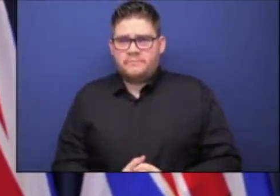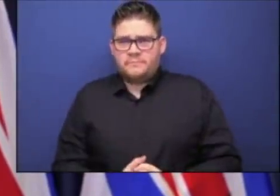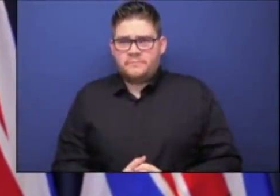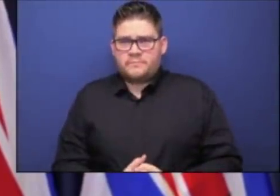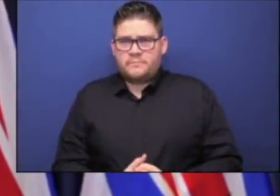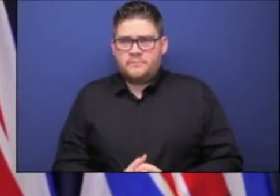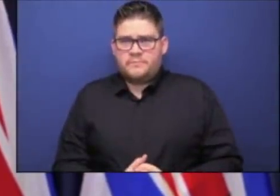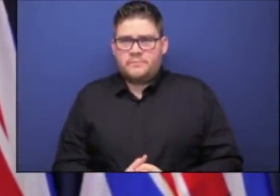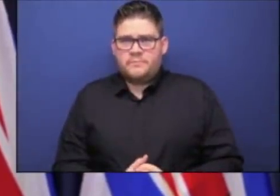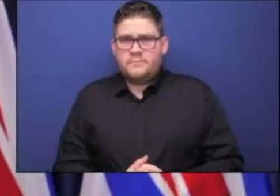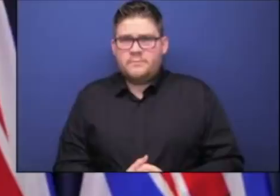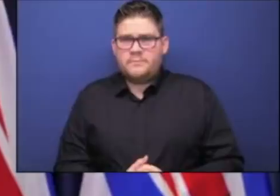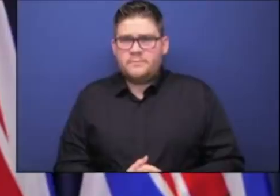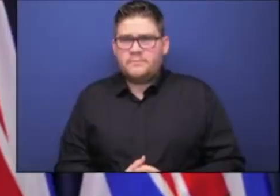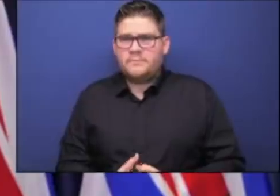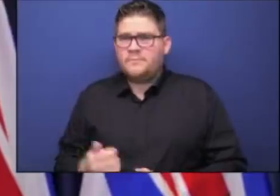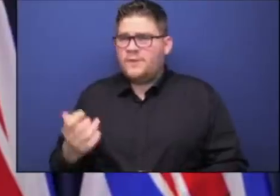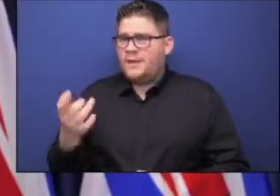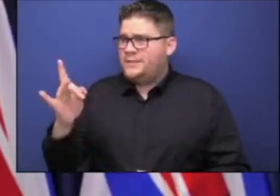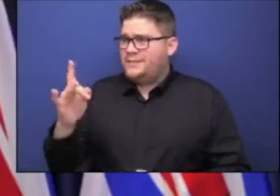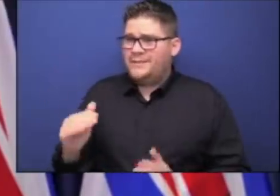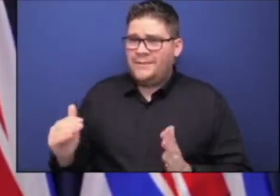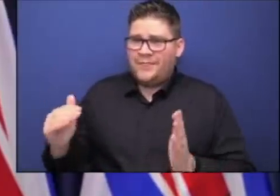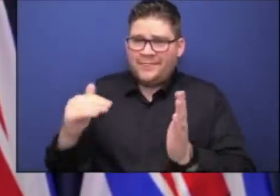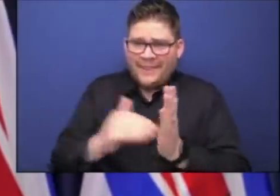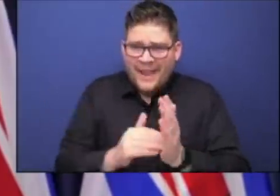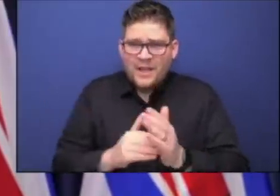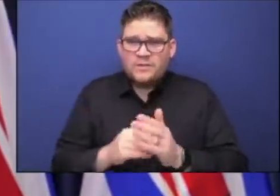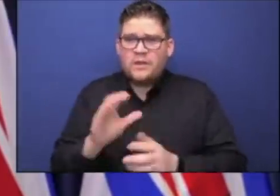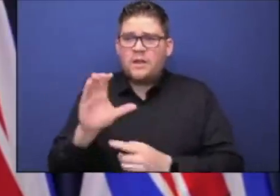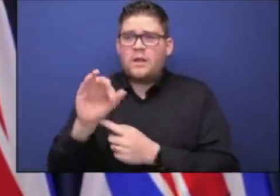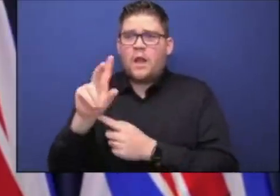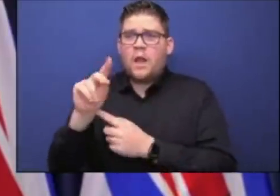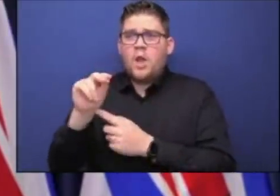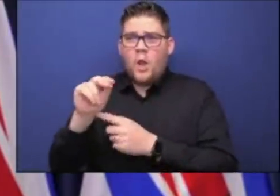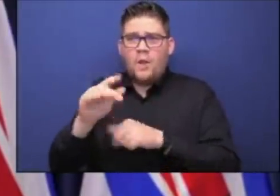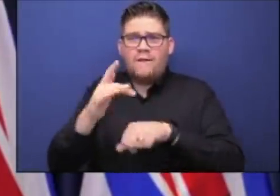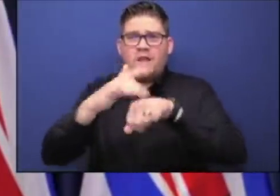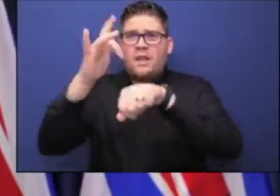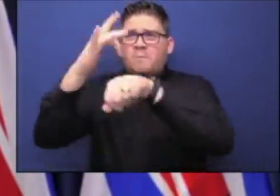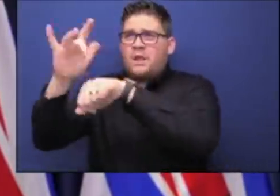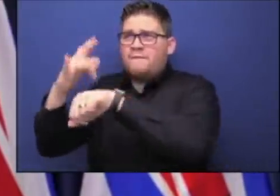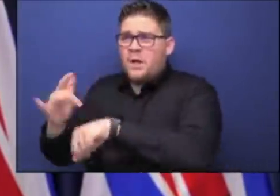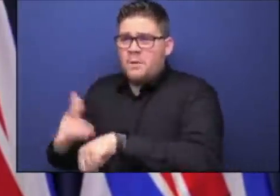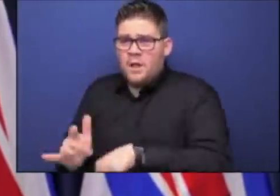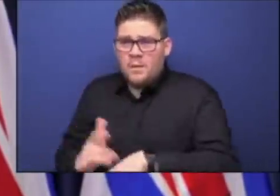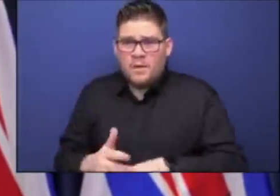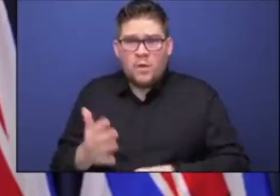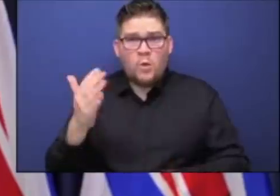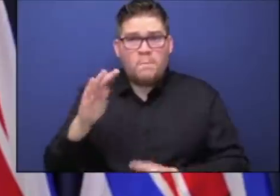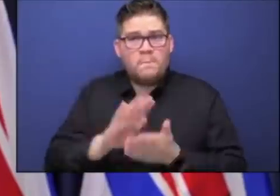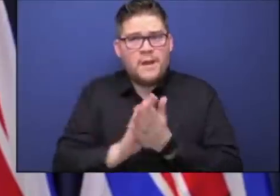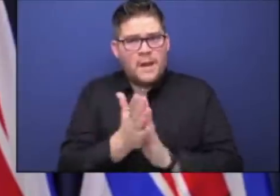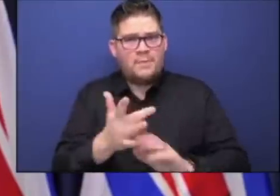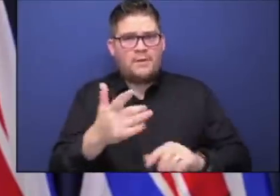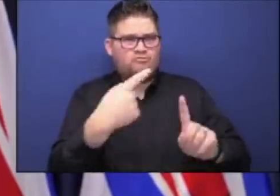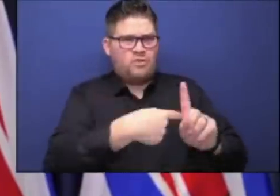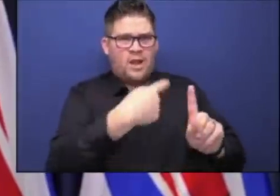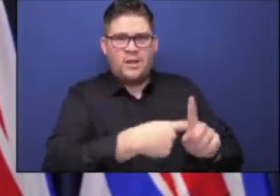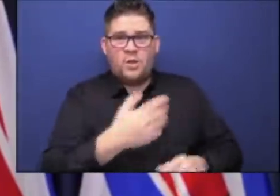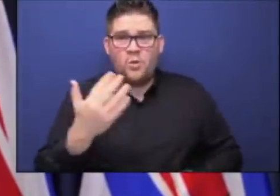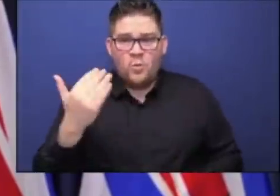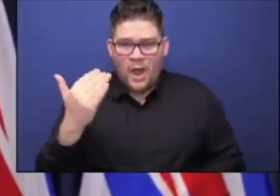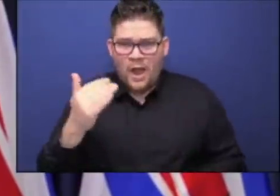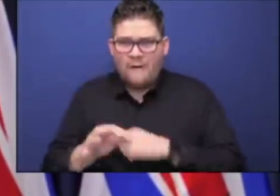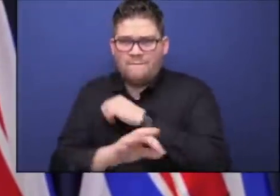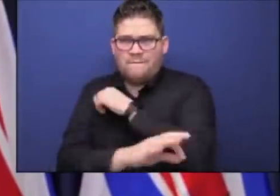tax. A personal victory, we established the Compliance and Enforcement Unit. Up until this unit was created, there